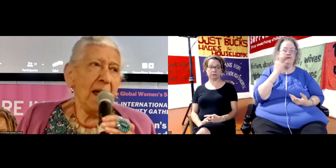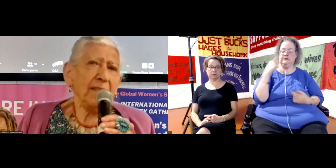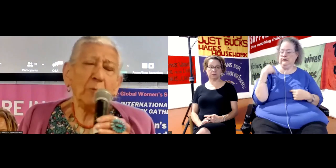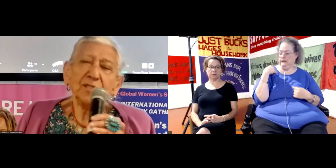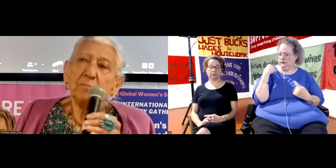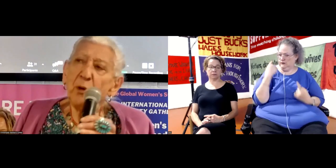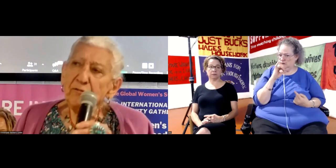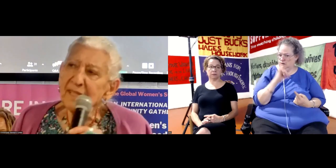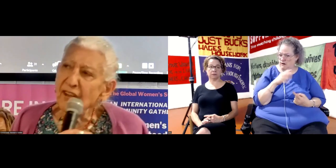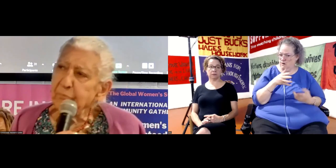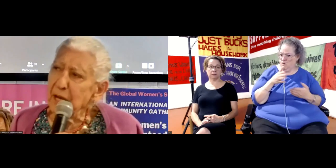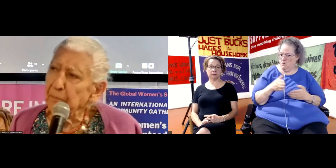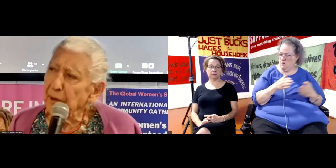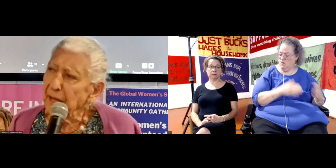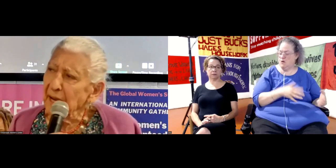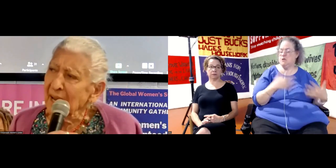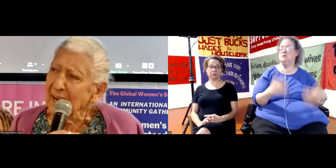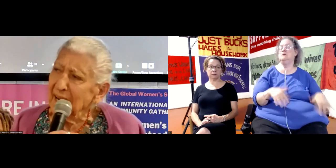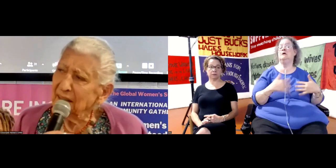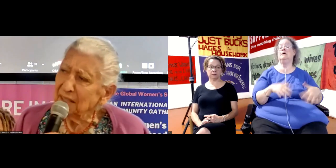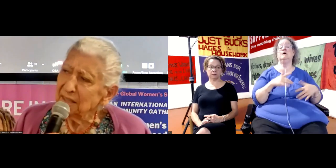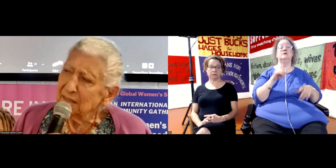before. There was a movement of people